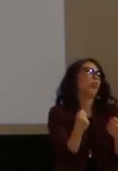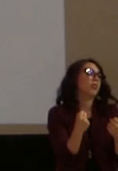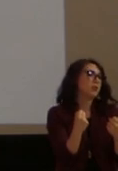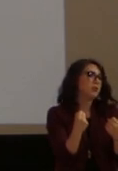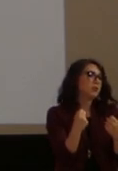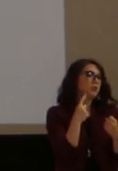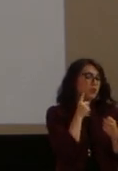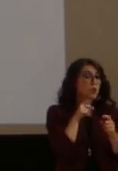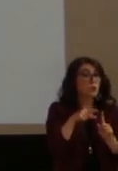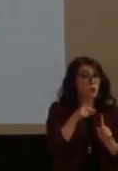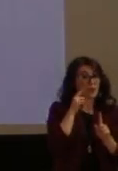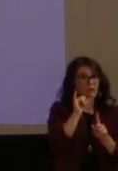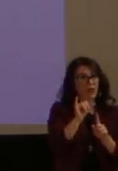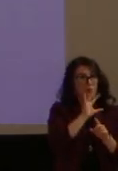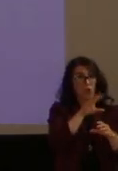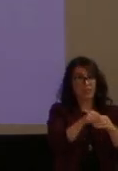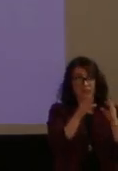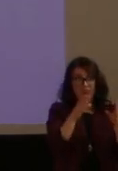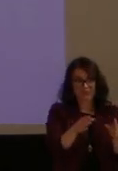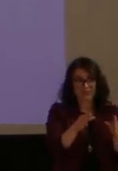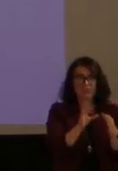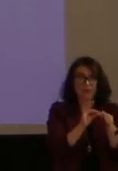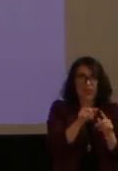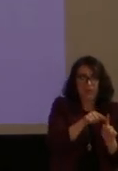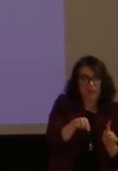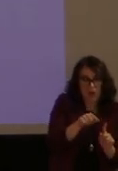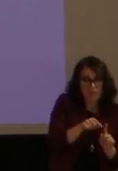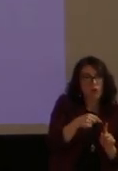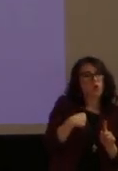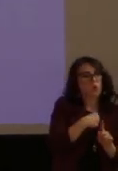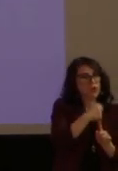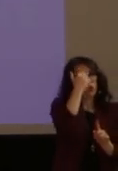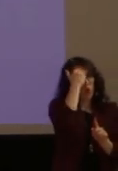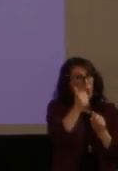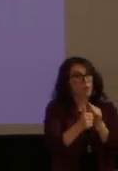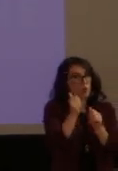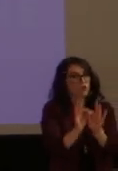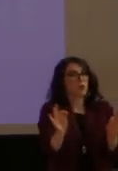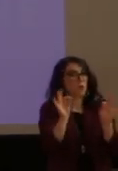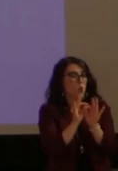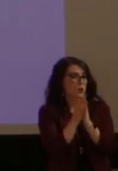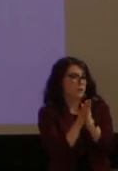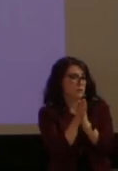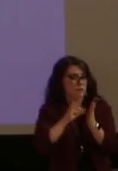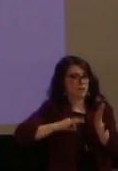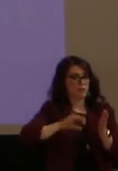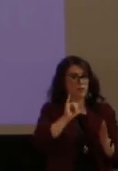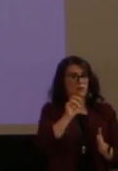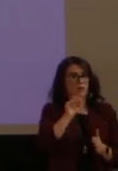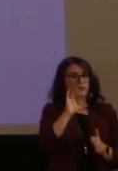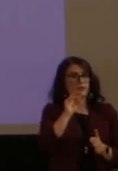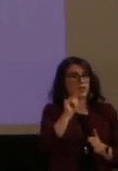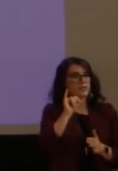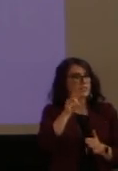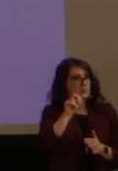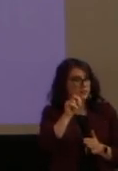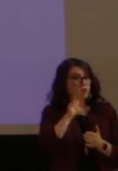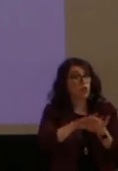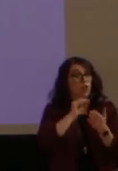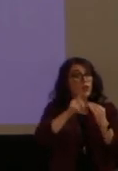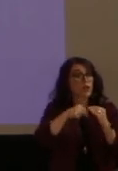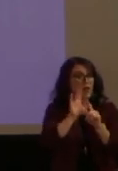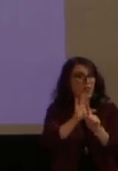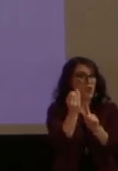So speaking of those participants, we know that the most important incentive for participation is learning about one's own